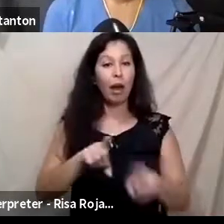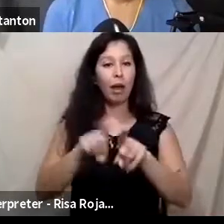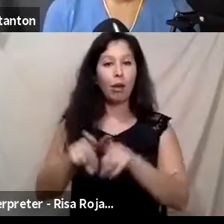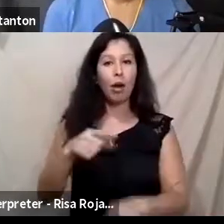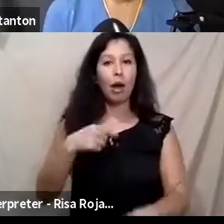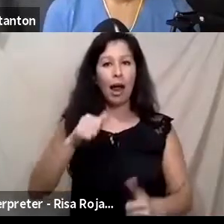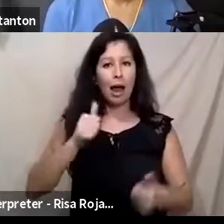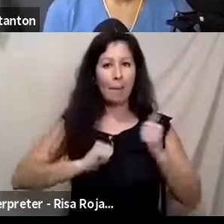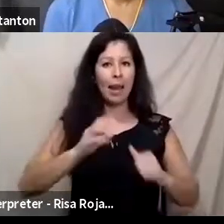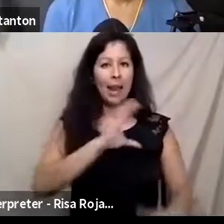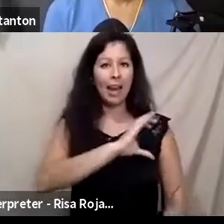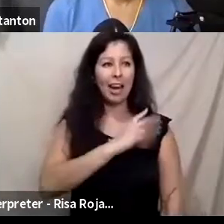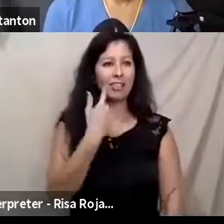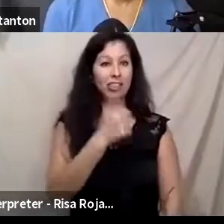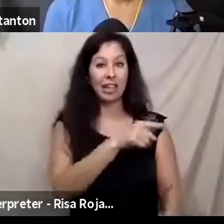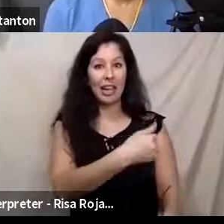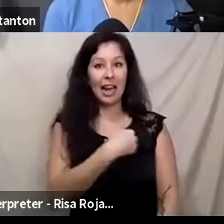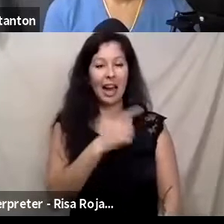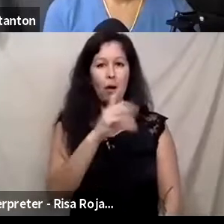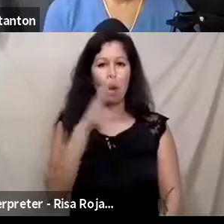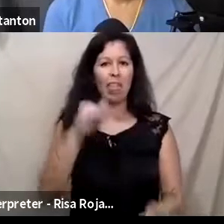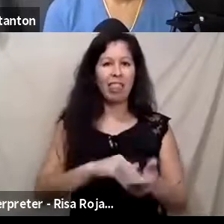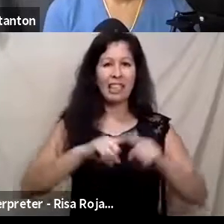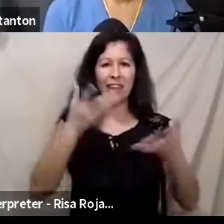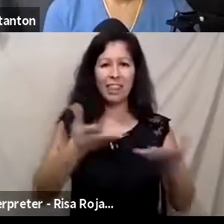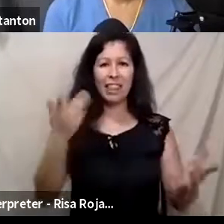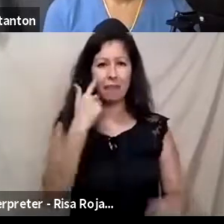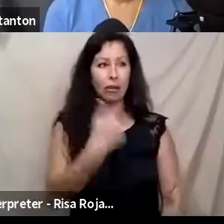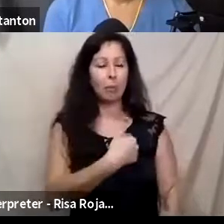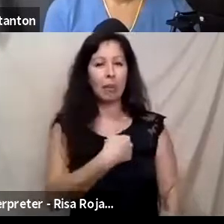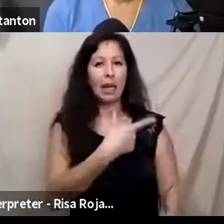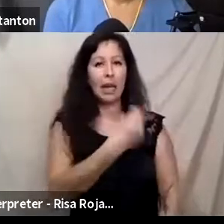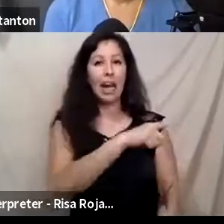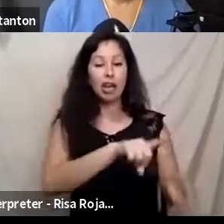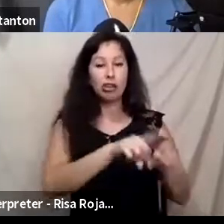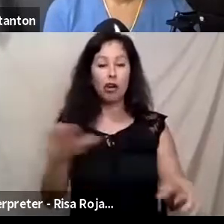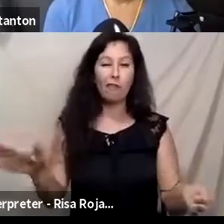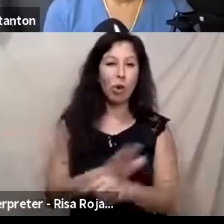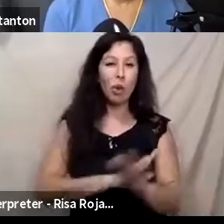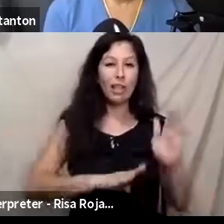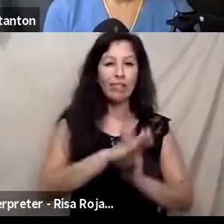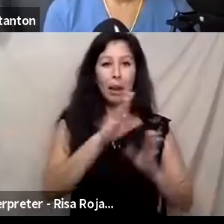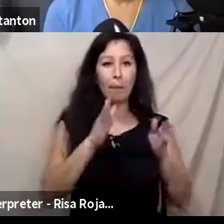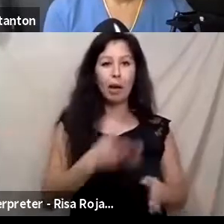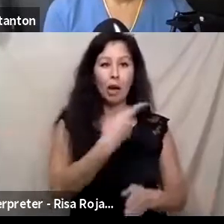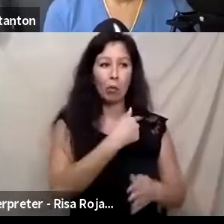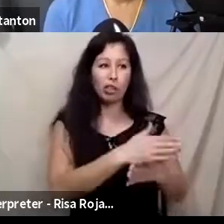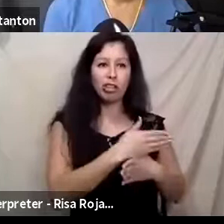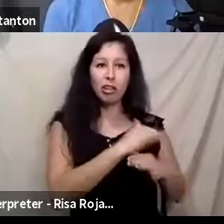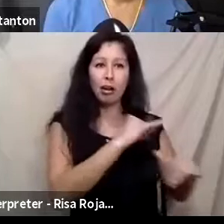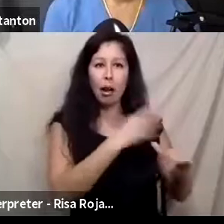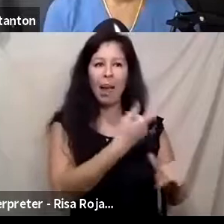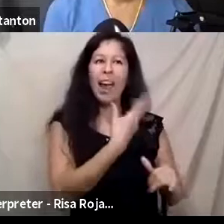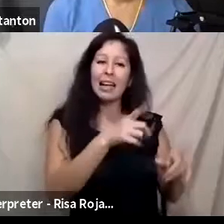I can play a character and she's got 100,000 different things for me, and she's also a fully developed person, and we share these things and we're